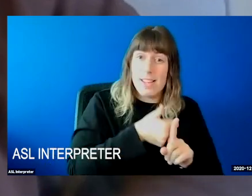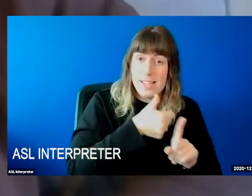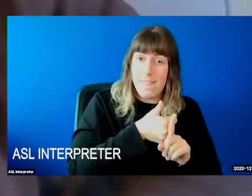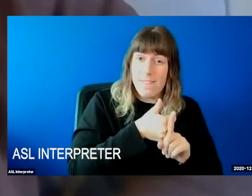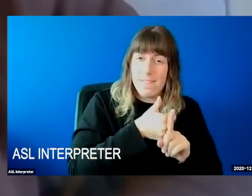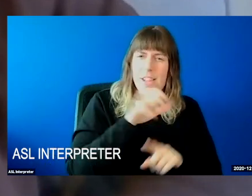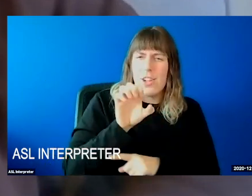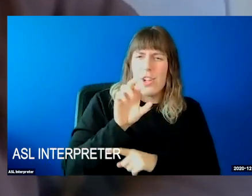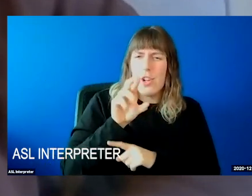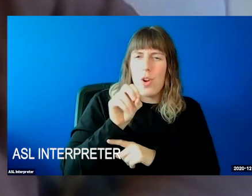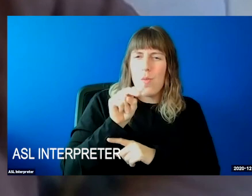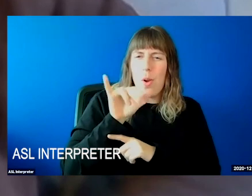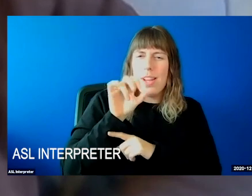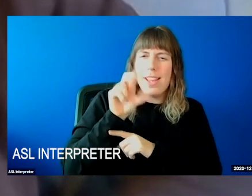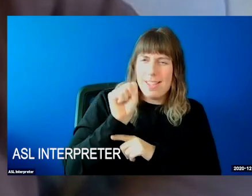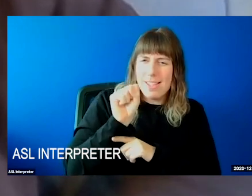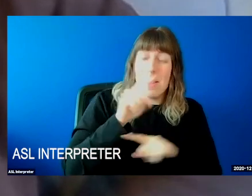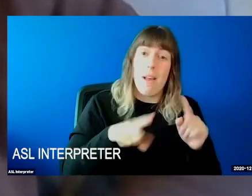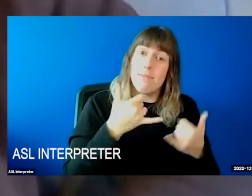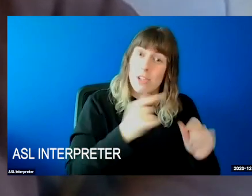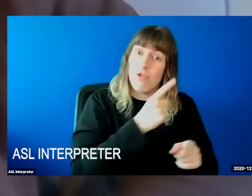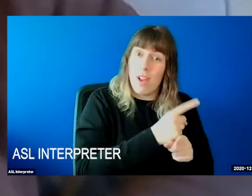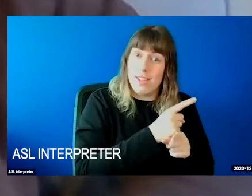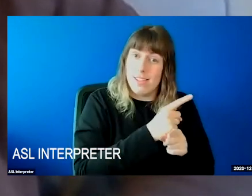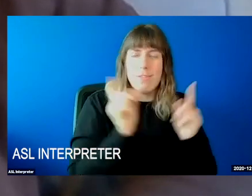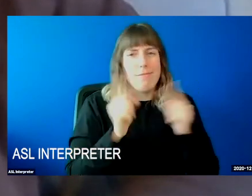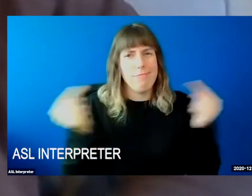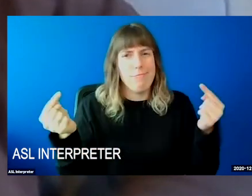And another opinion may be erroneous and yet correct.